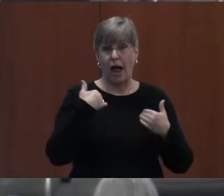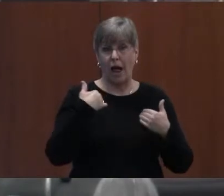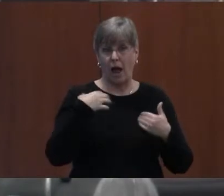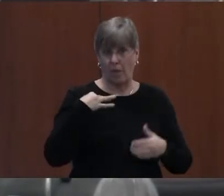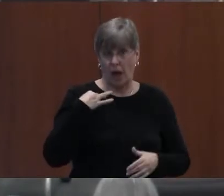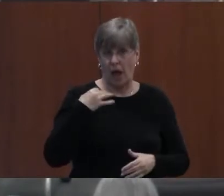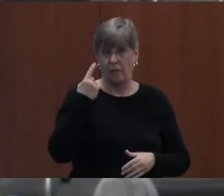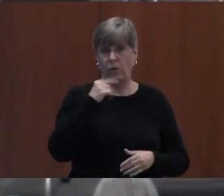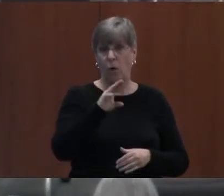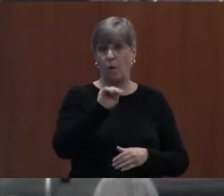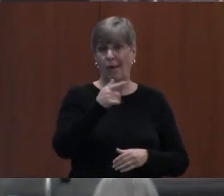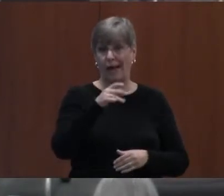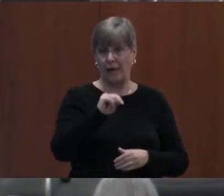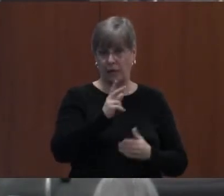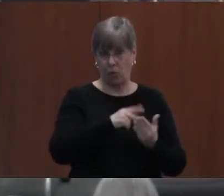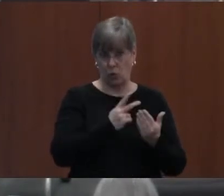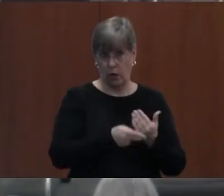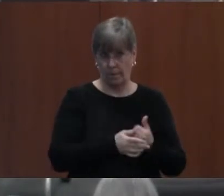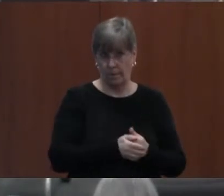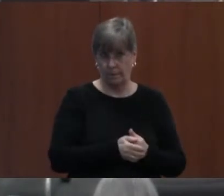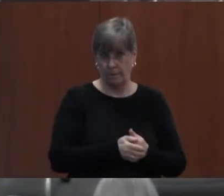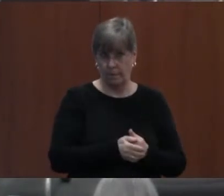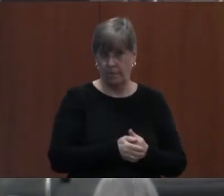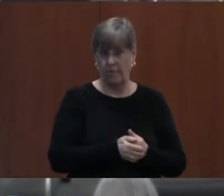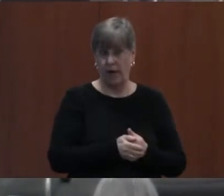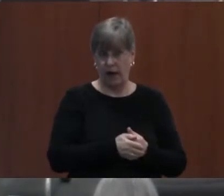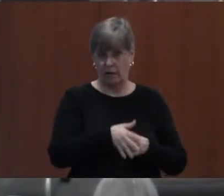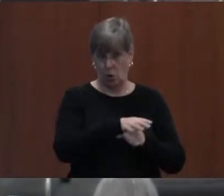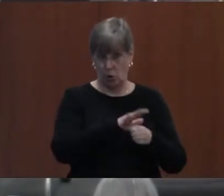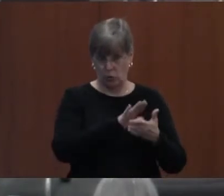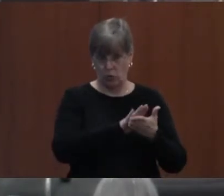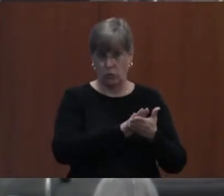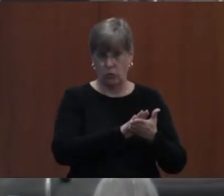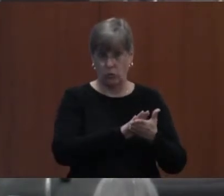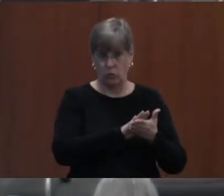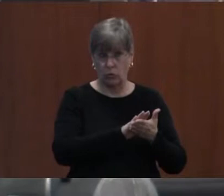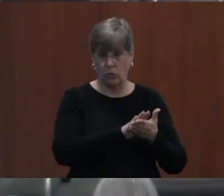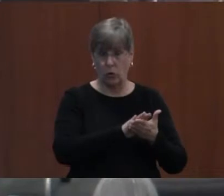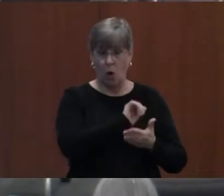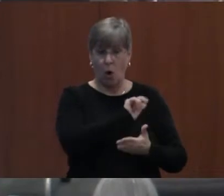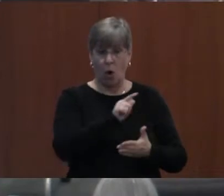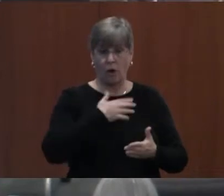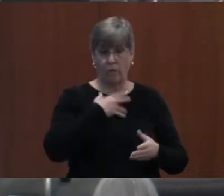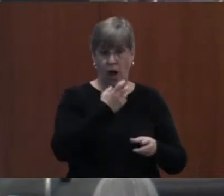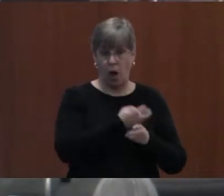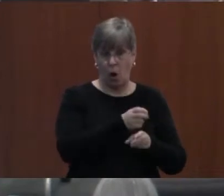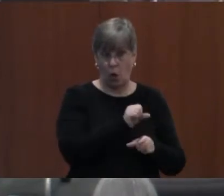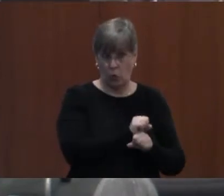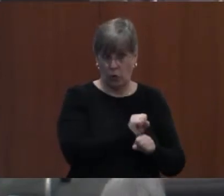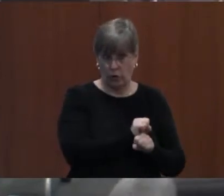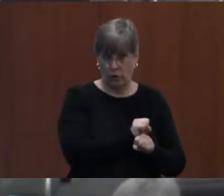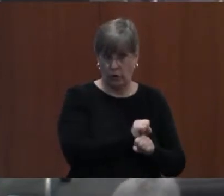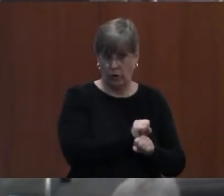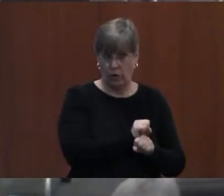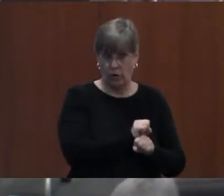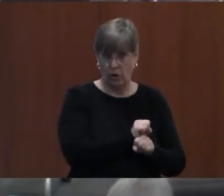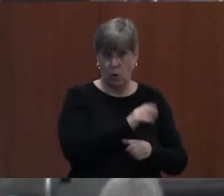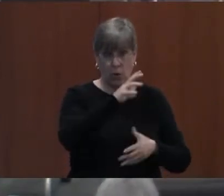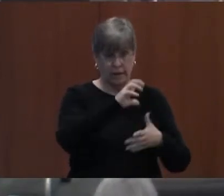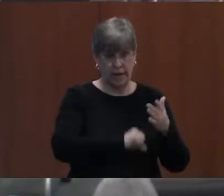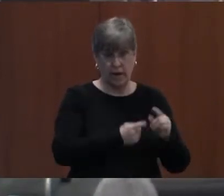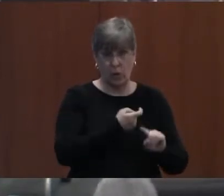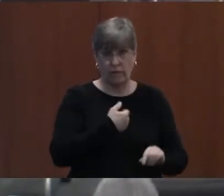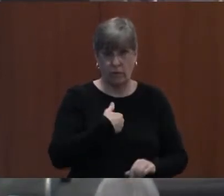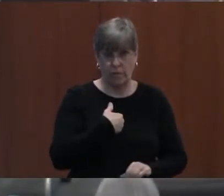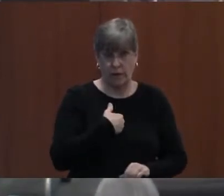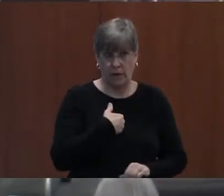applied for a magnet program at a school. All of my hard work was taken away from